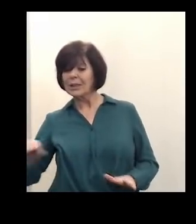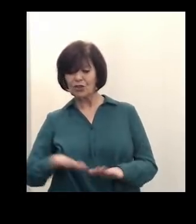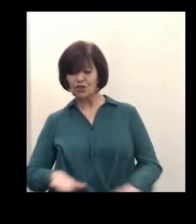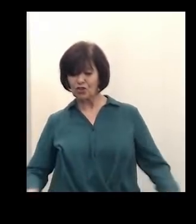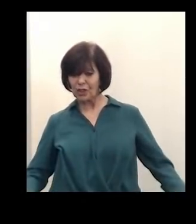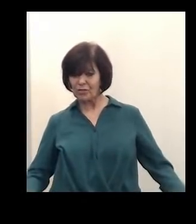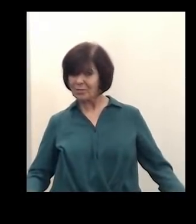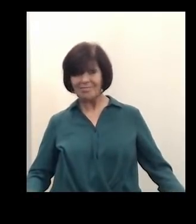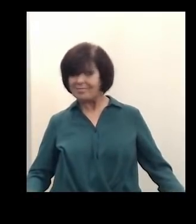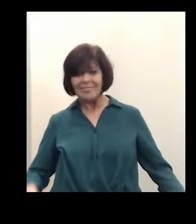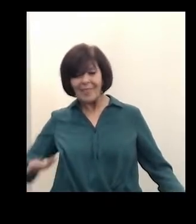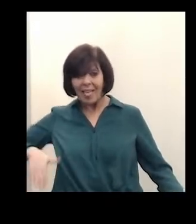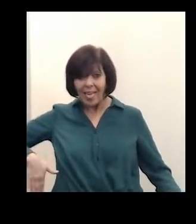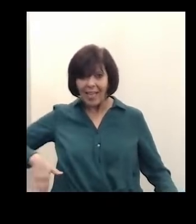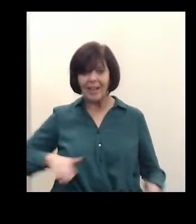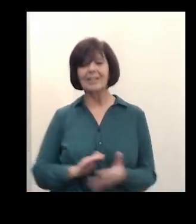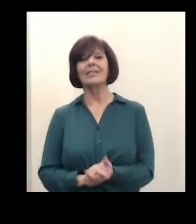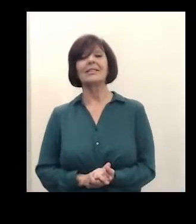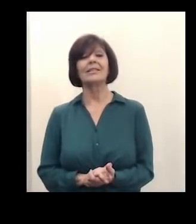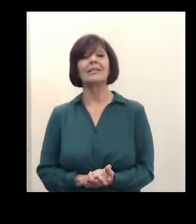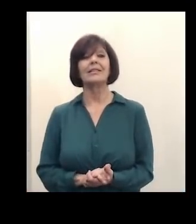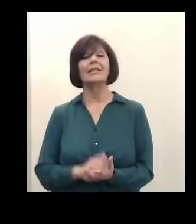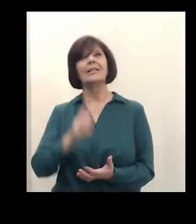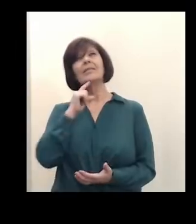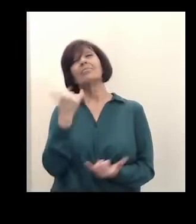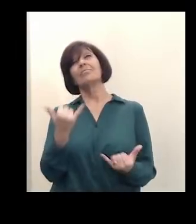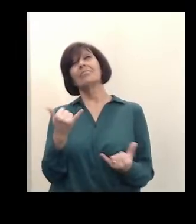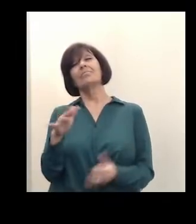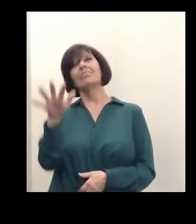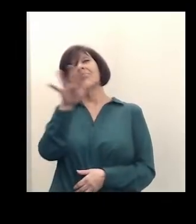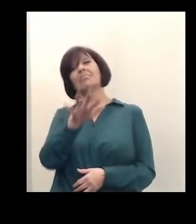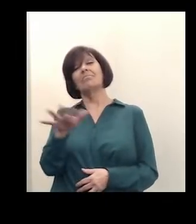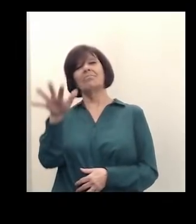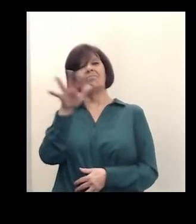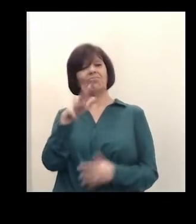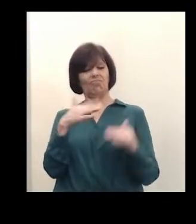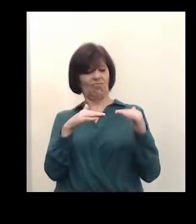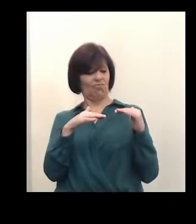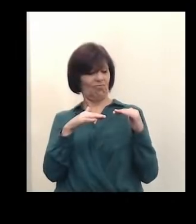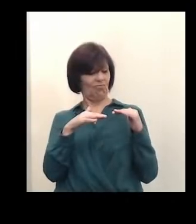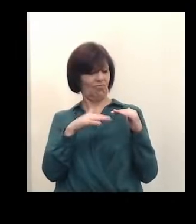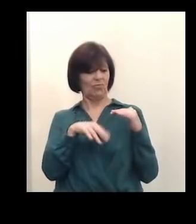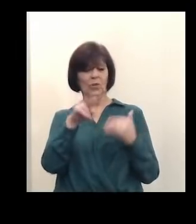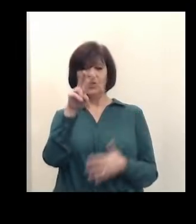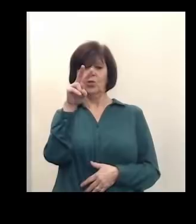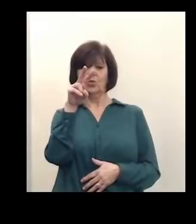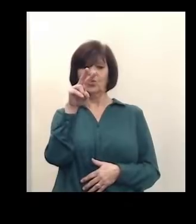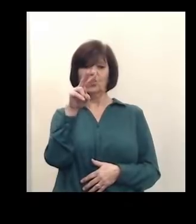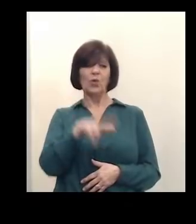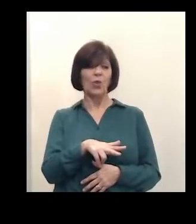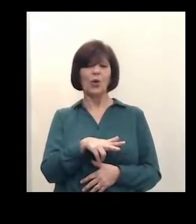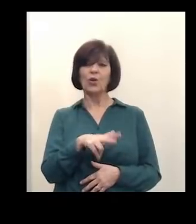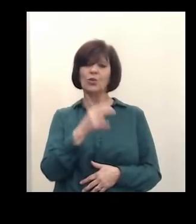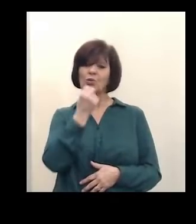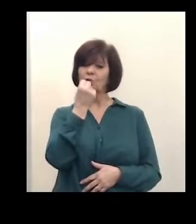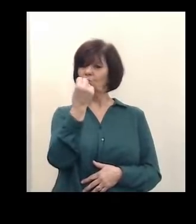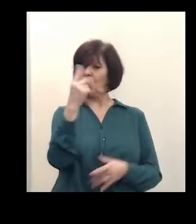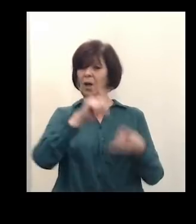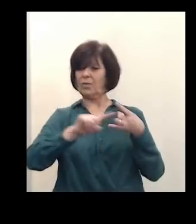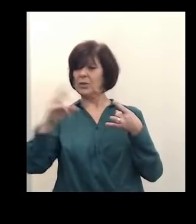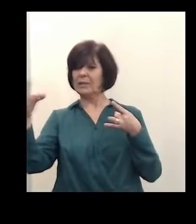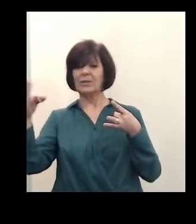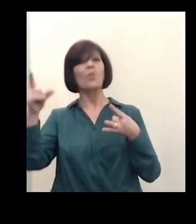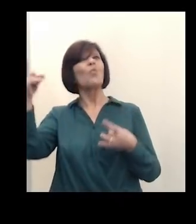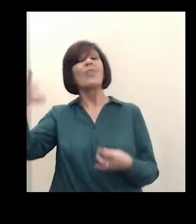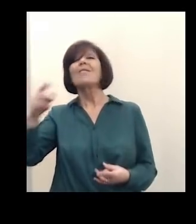have not. And we're roughly a little less than 2/3 of all 12 to 17-year-olds, but 1/3 of children have not.